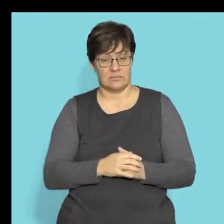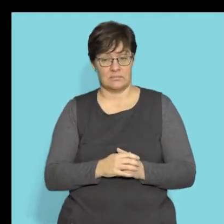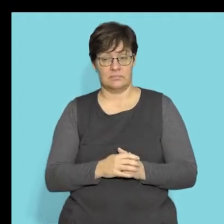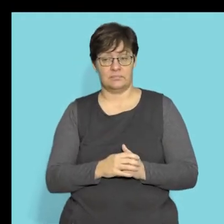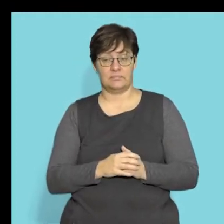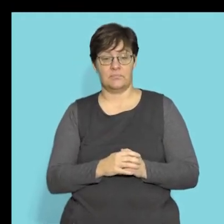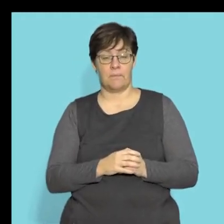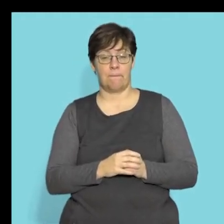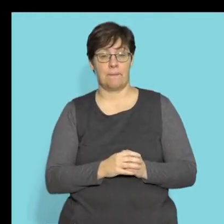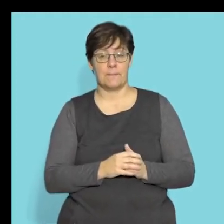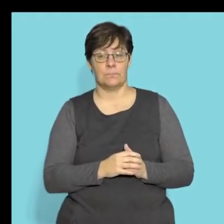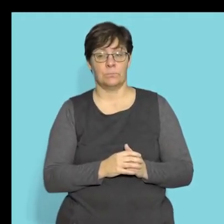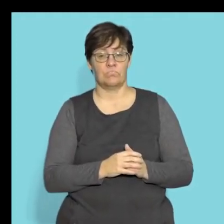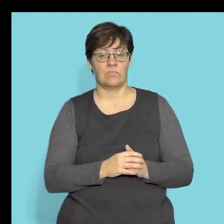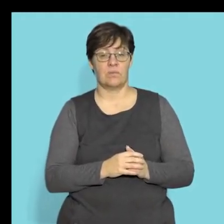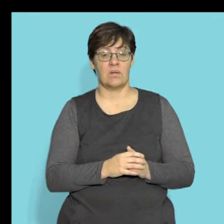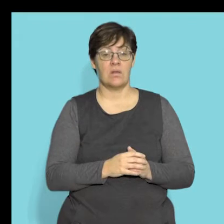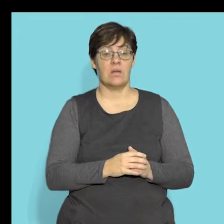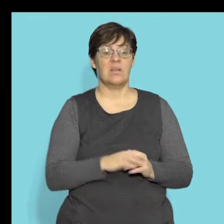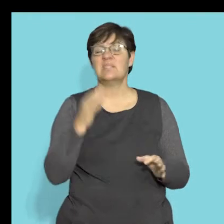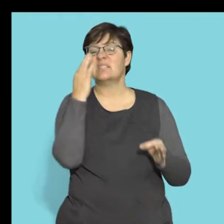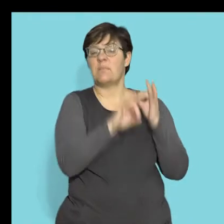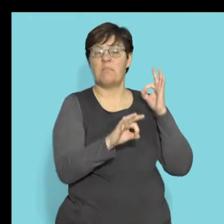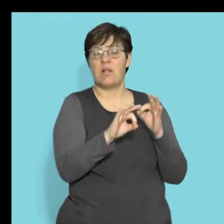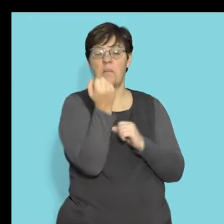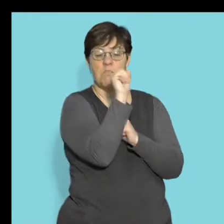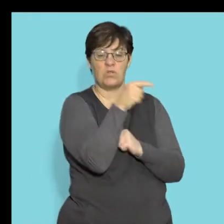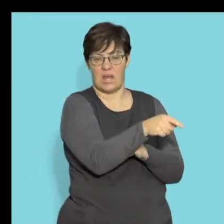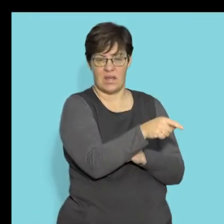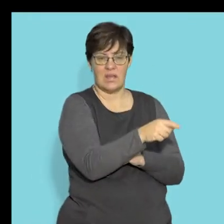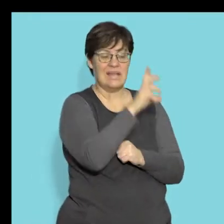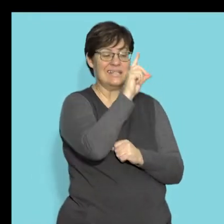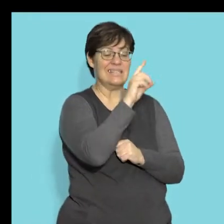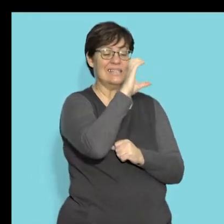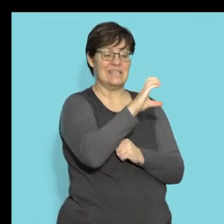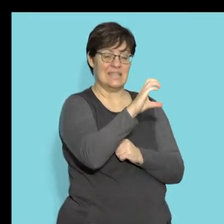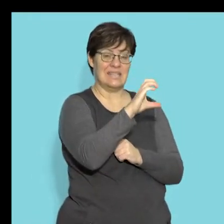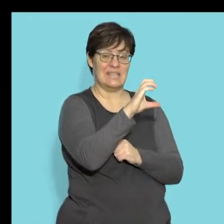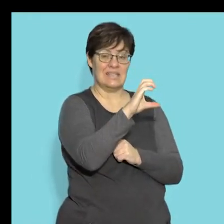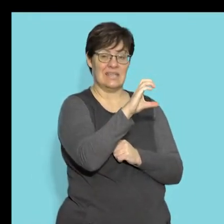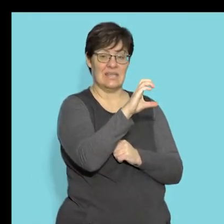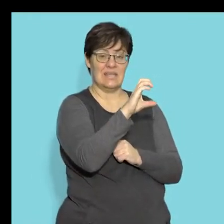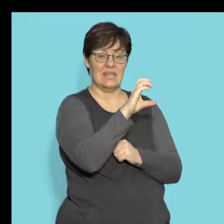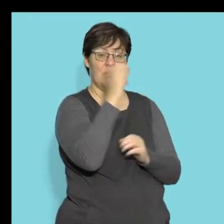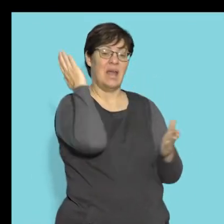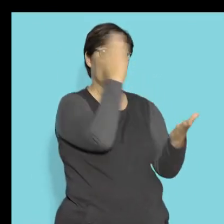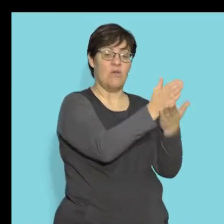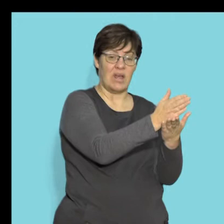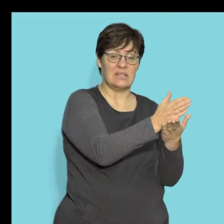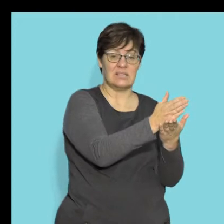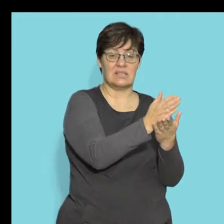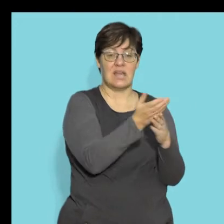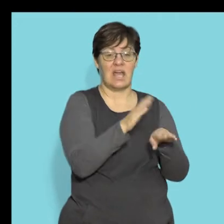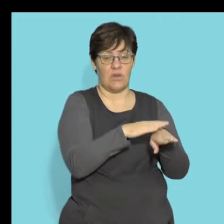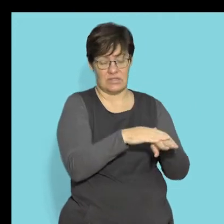your head. So what are the components of a simple motor, a DC motor, a